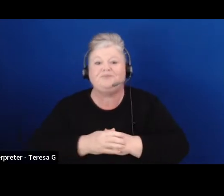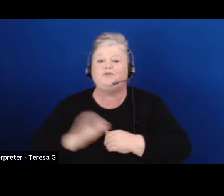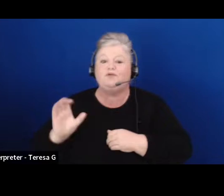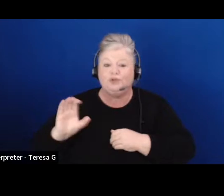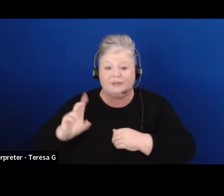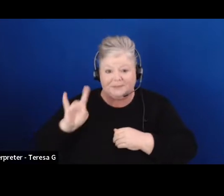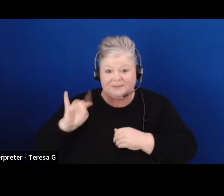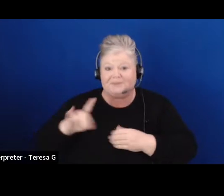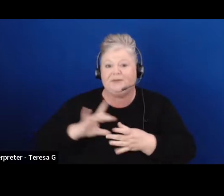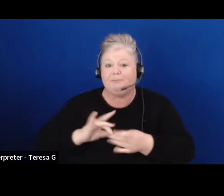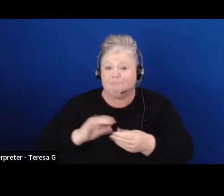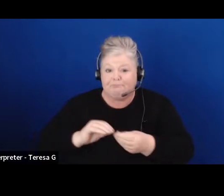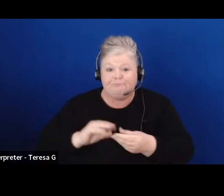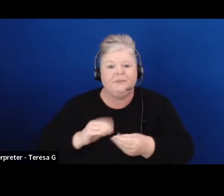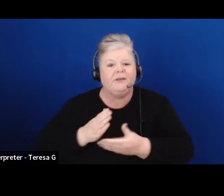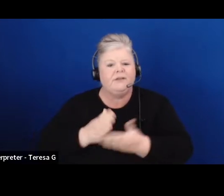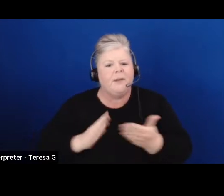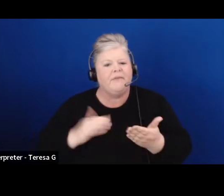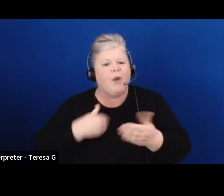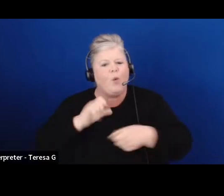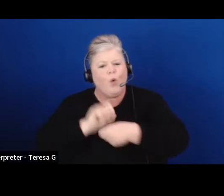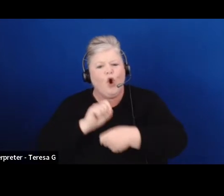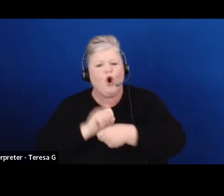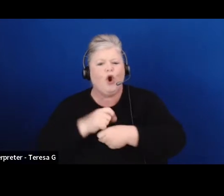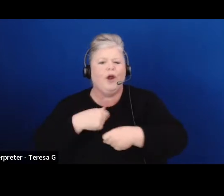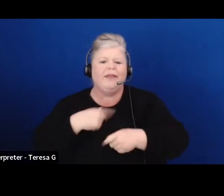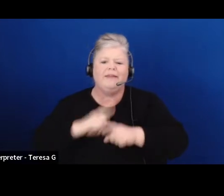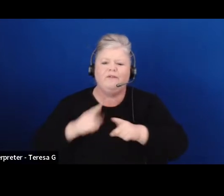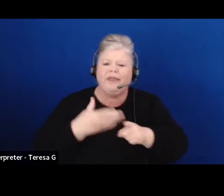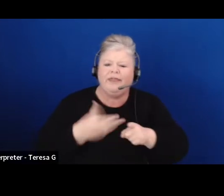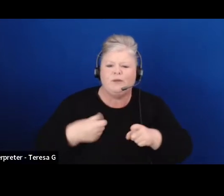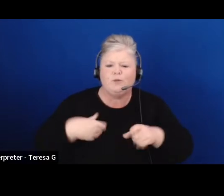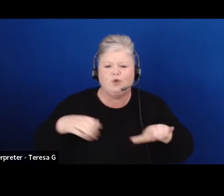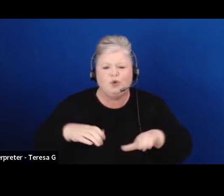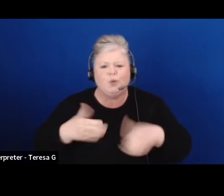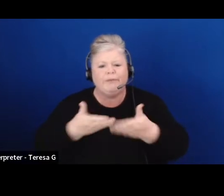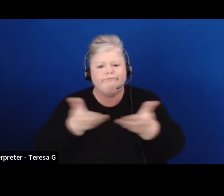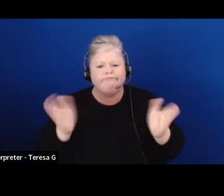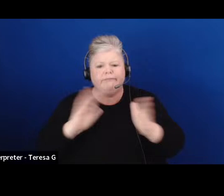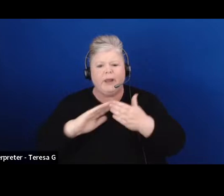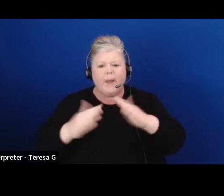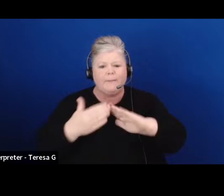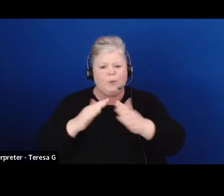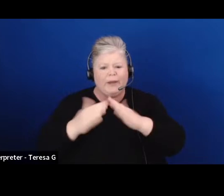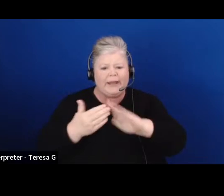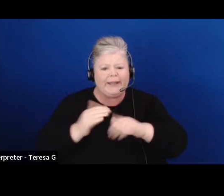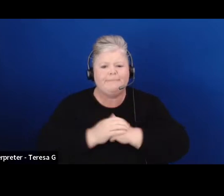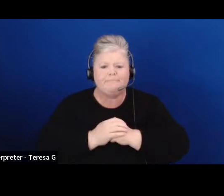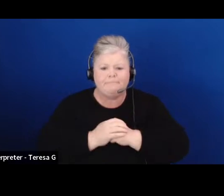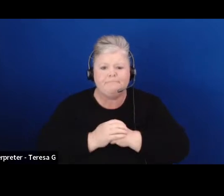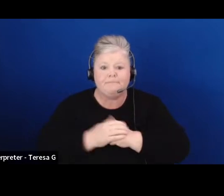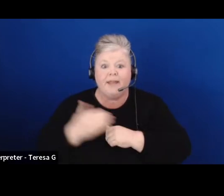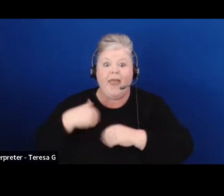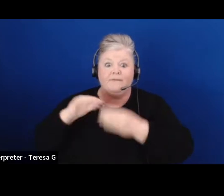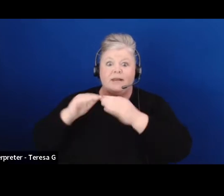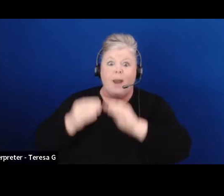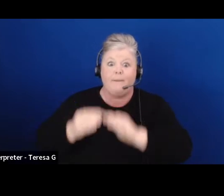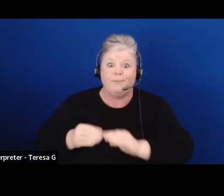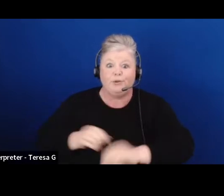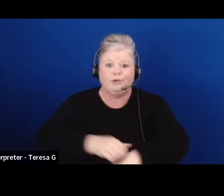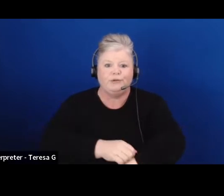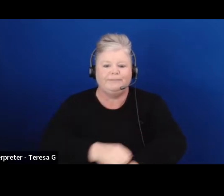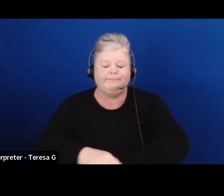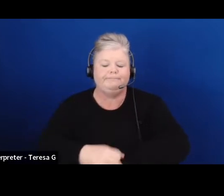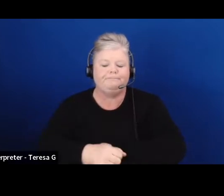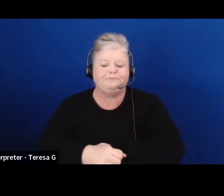Christy mentioned some of the work that we're doing out in the community, and I have, let me look on my other screen, I have the stats. Since